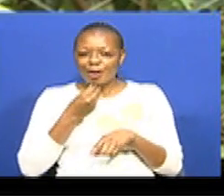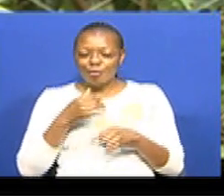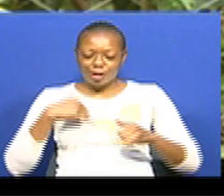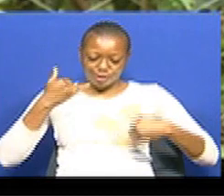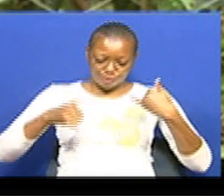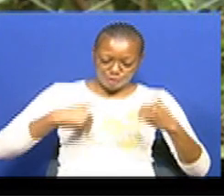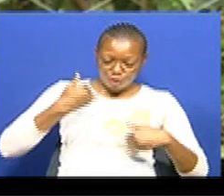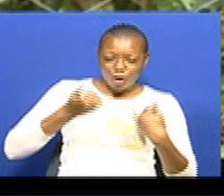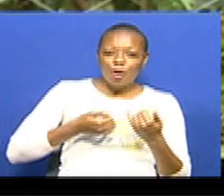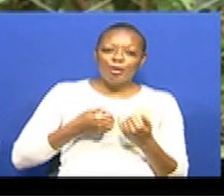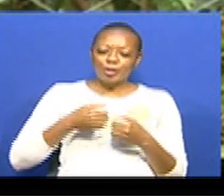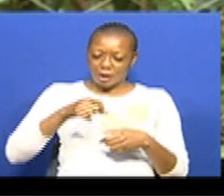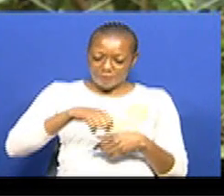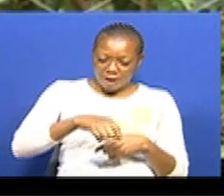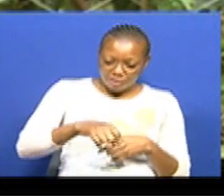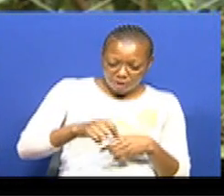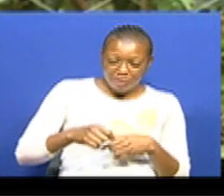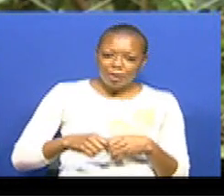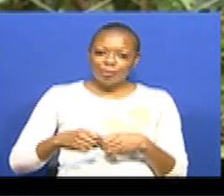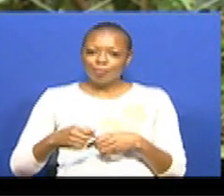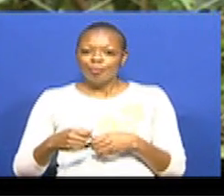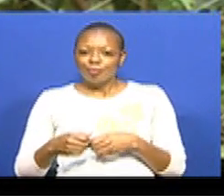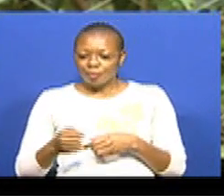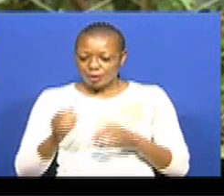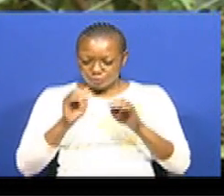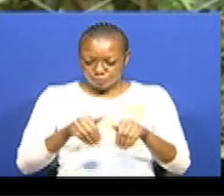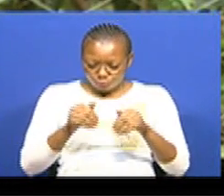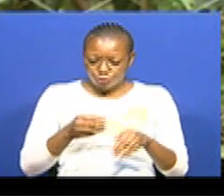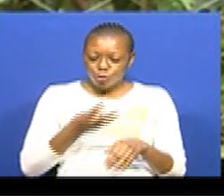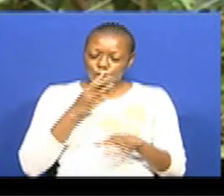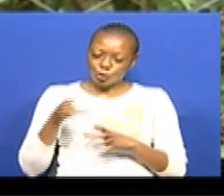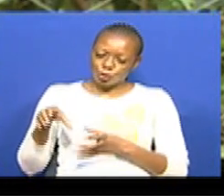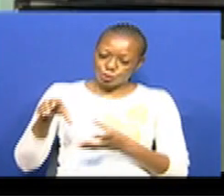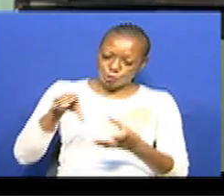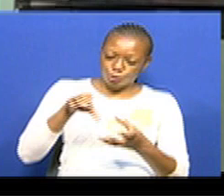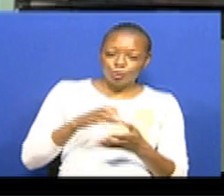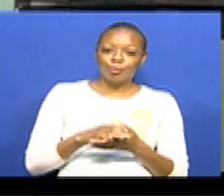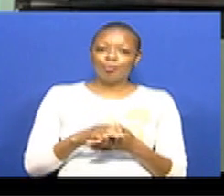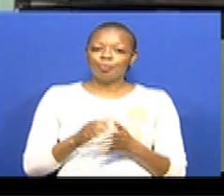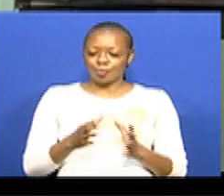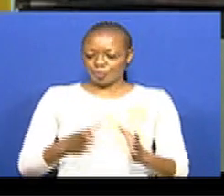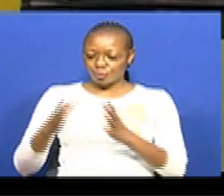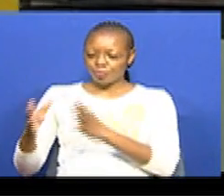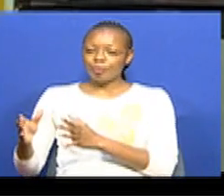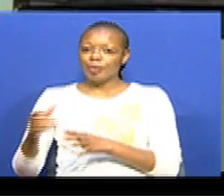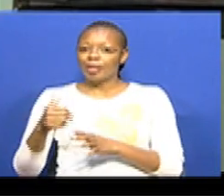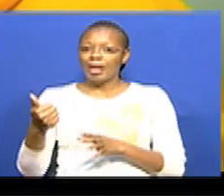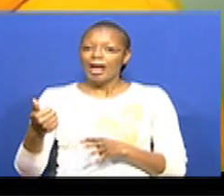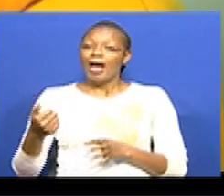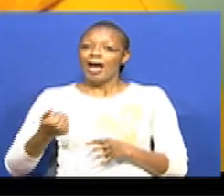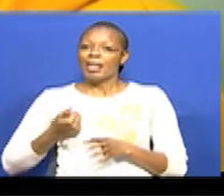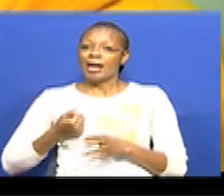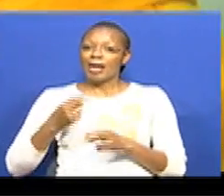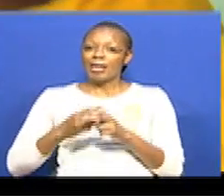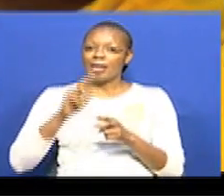we are planting it, when we are weeding the plants, when we are also watering them. Tamara ni mtoto mwingine